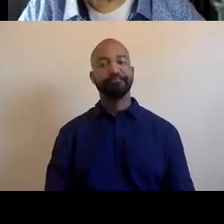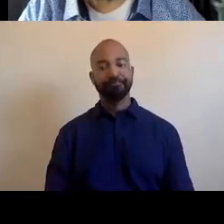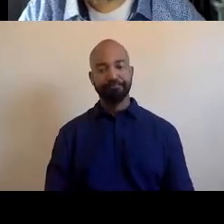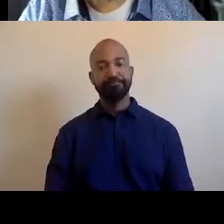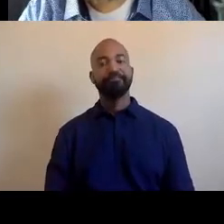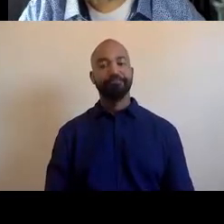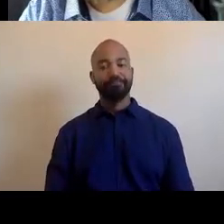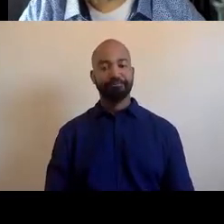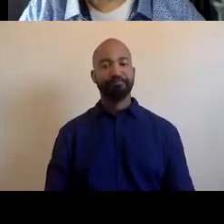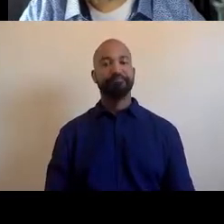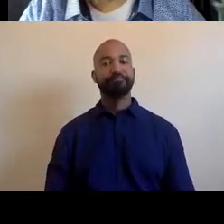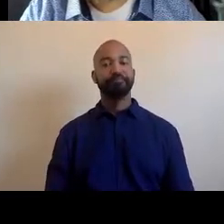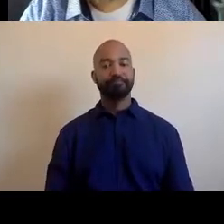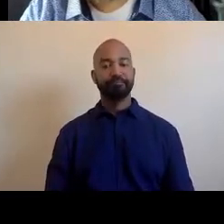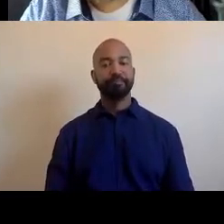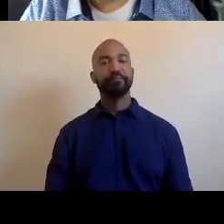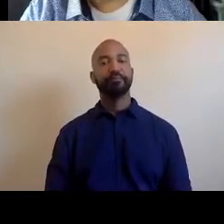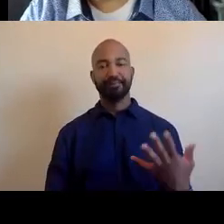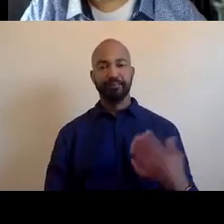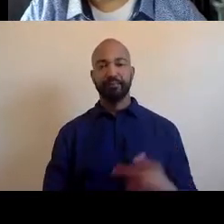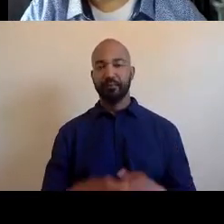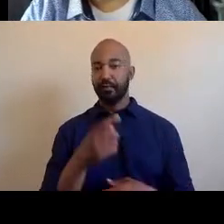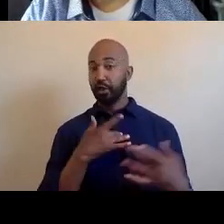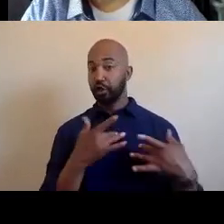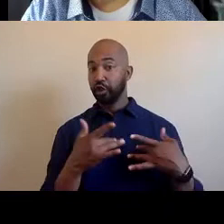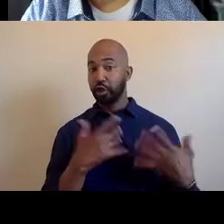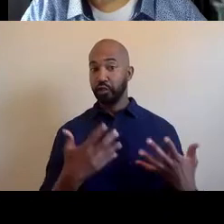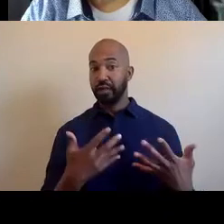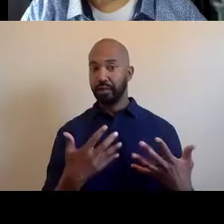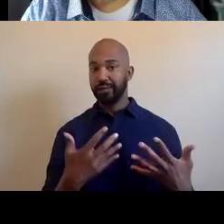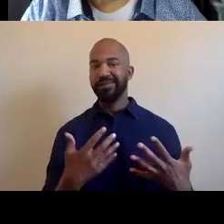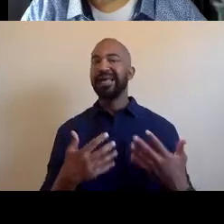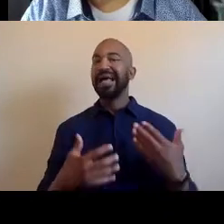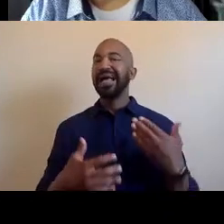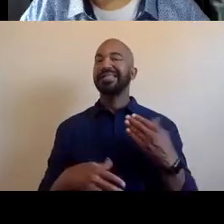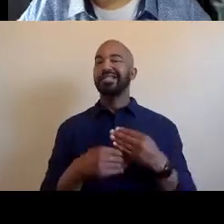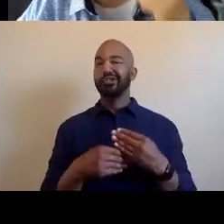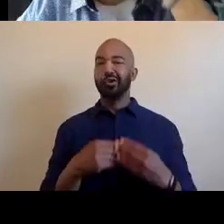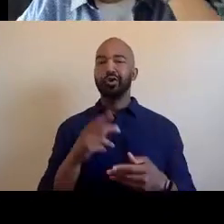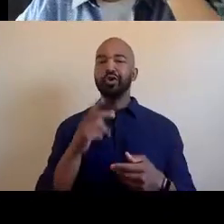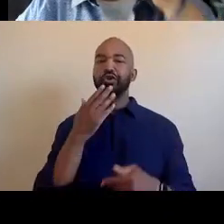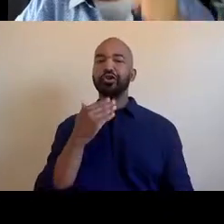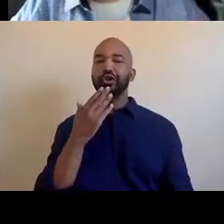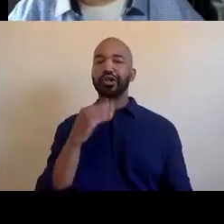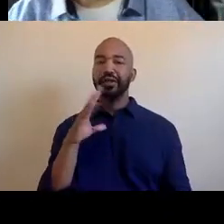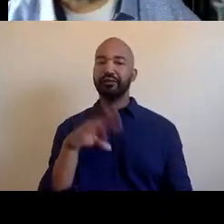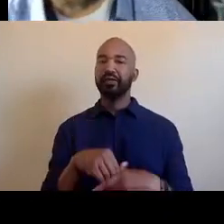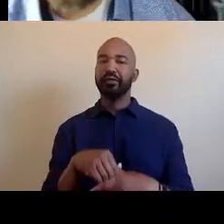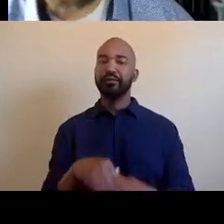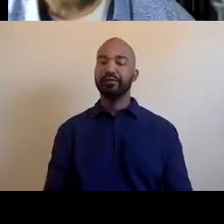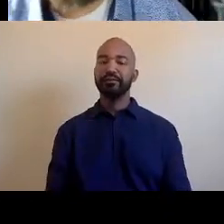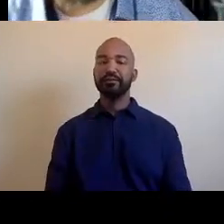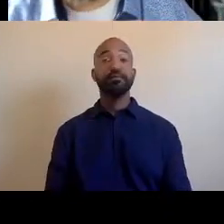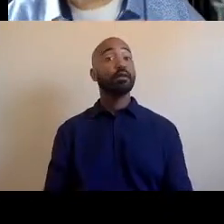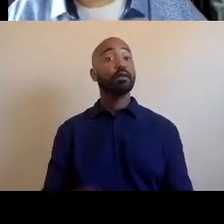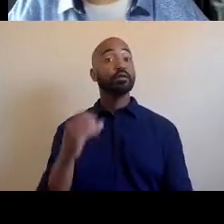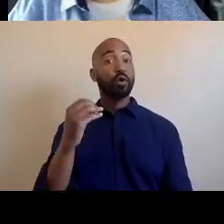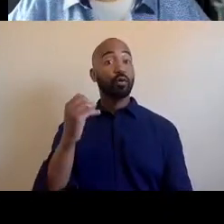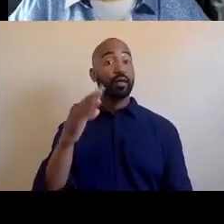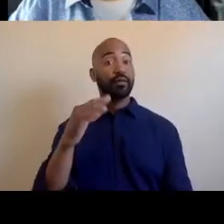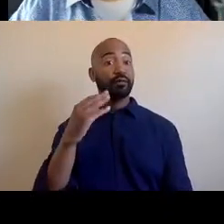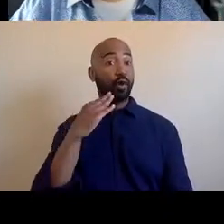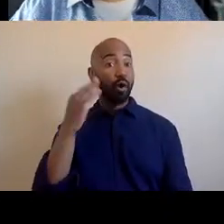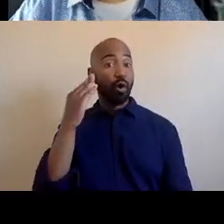I think the concern is the added sugar that sometimes smoothies contain. So if you're making smoothies at home and you're